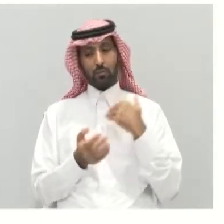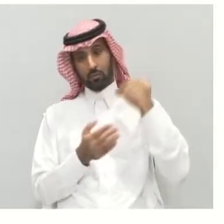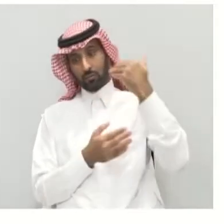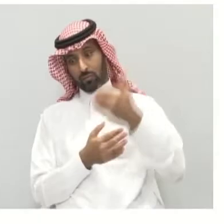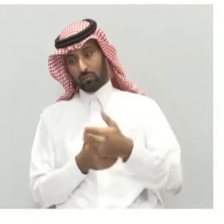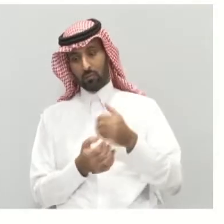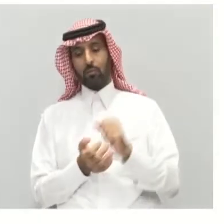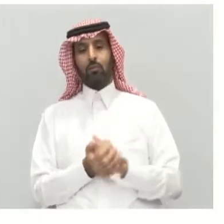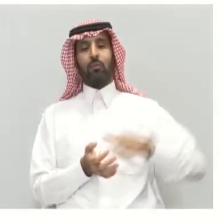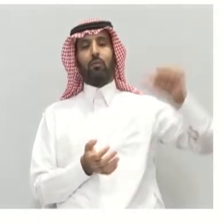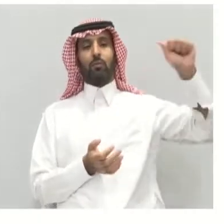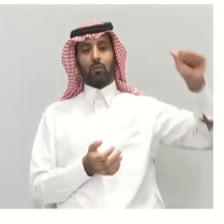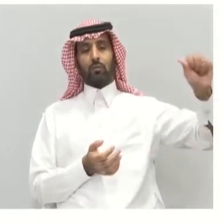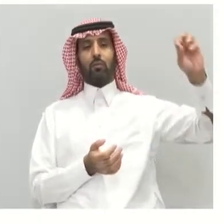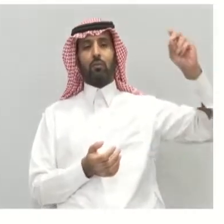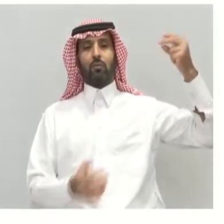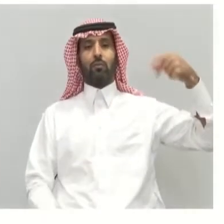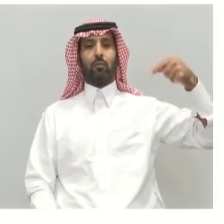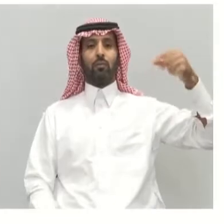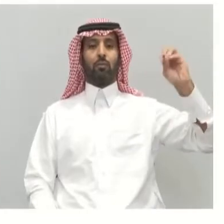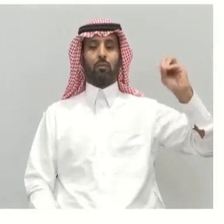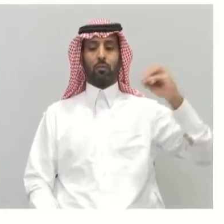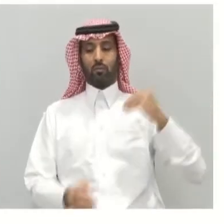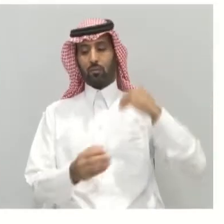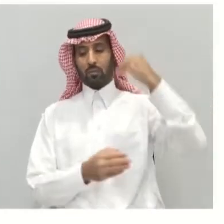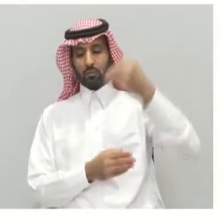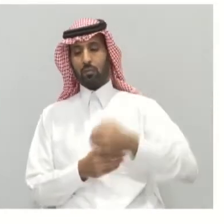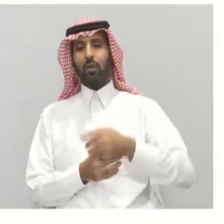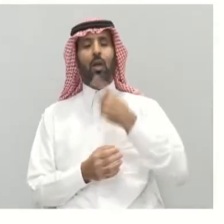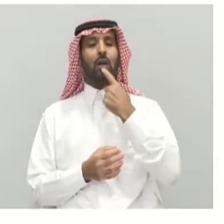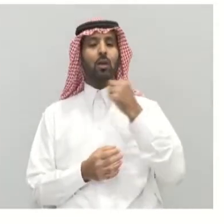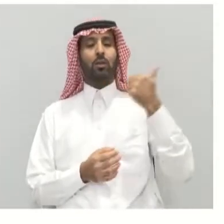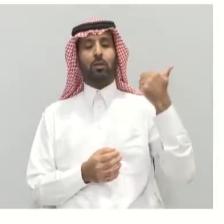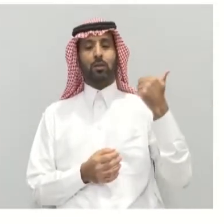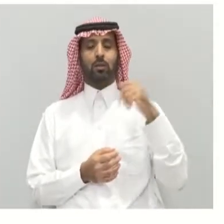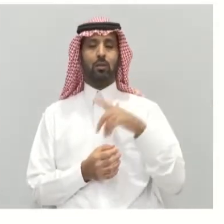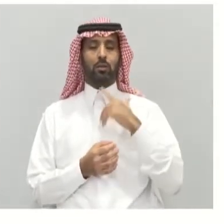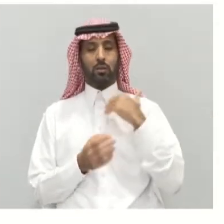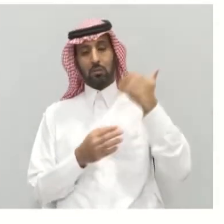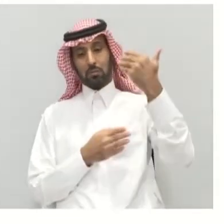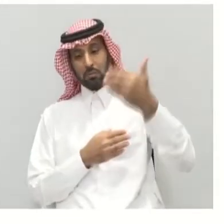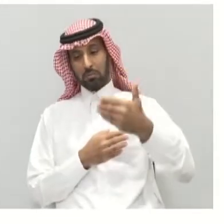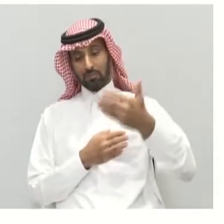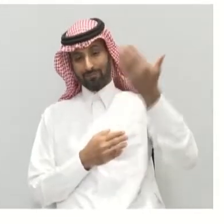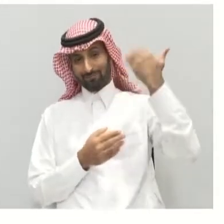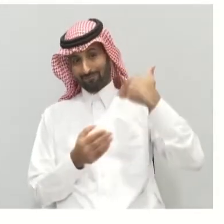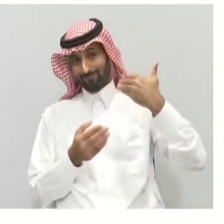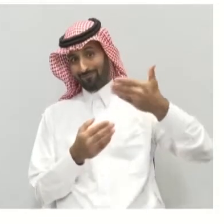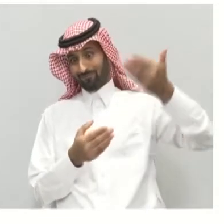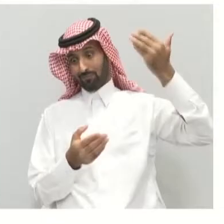also is an expression used for the past. You can say 6 years ago, 2 days ago, a week